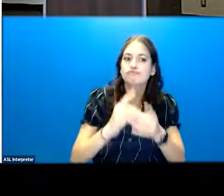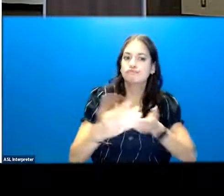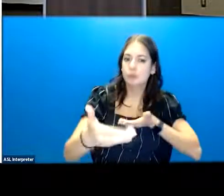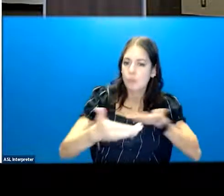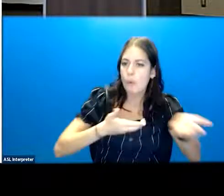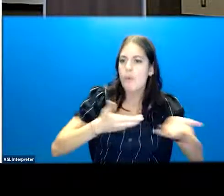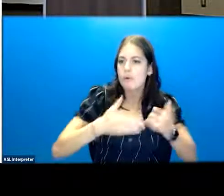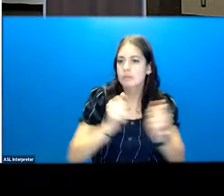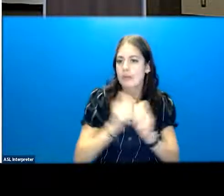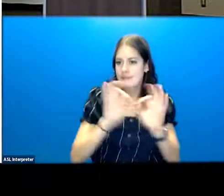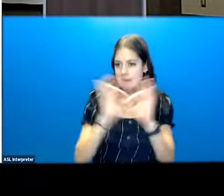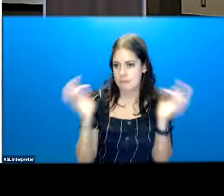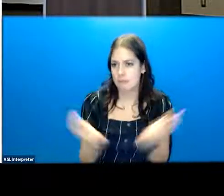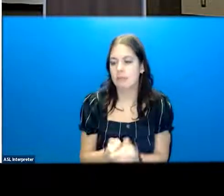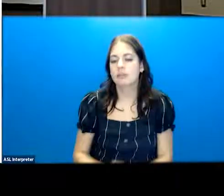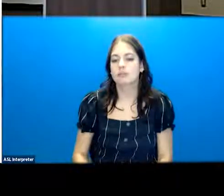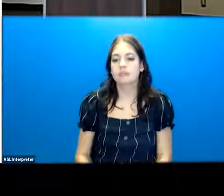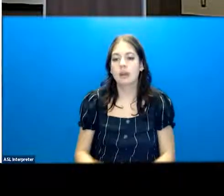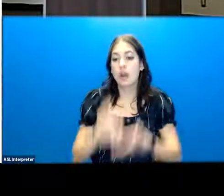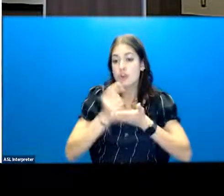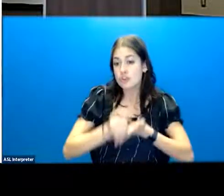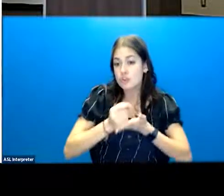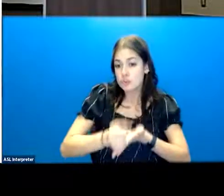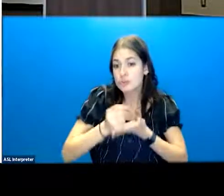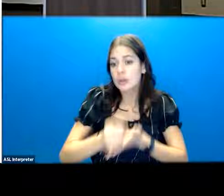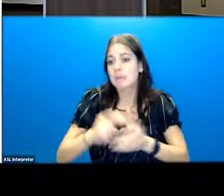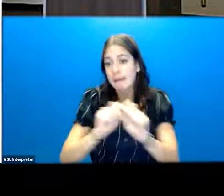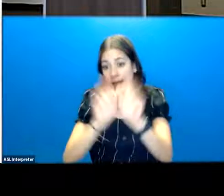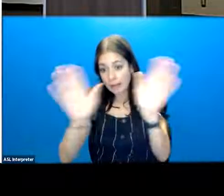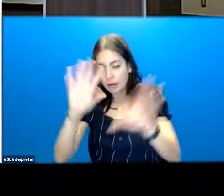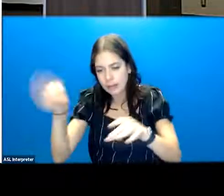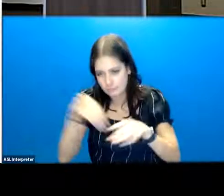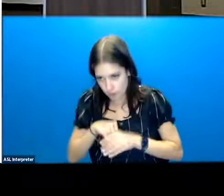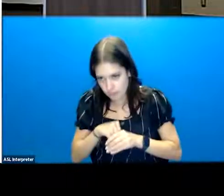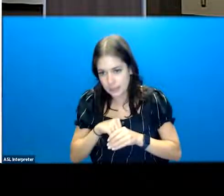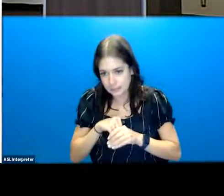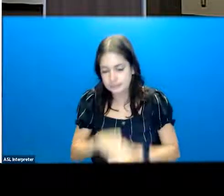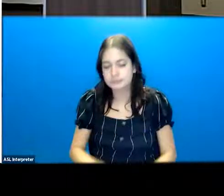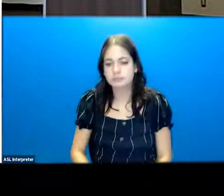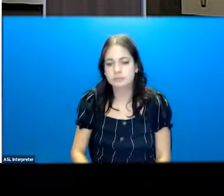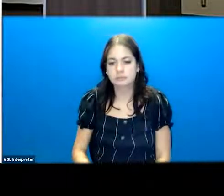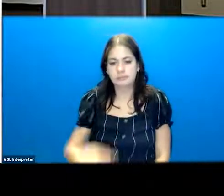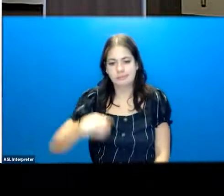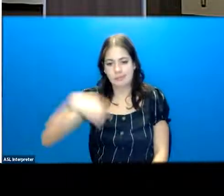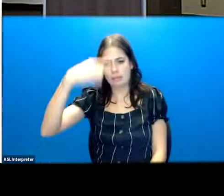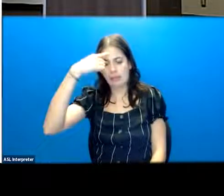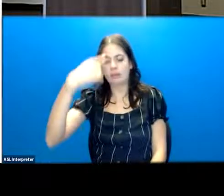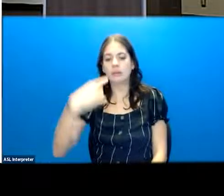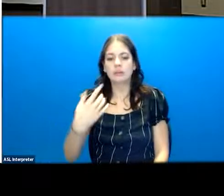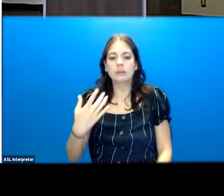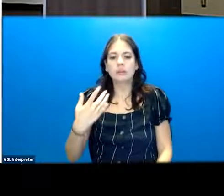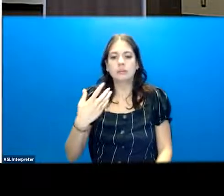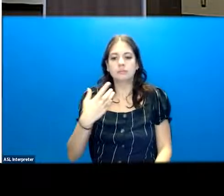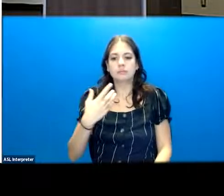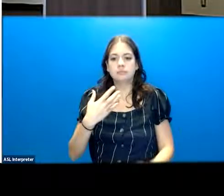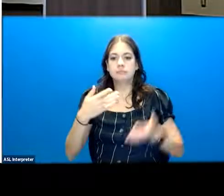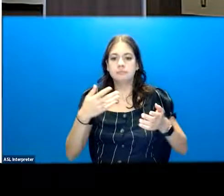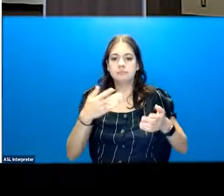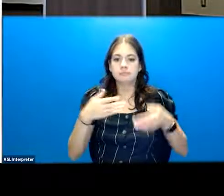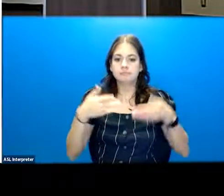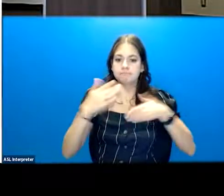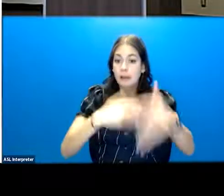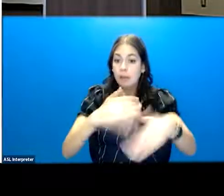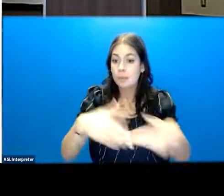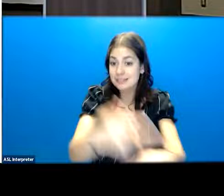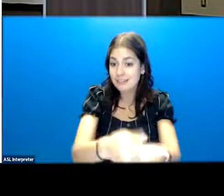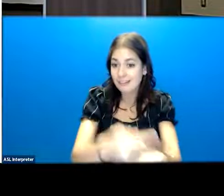with families. Treatment demands, clarity, and involvement. I think thinking about pathways to care all the way